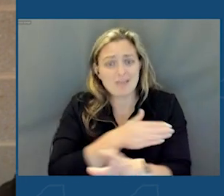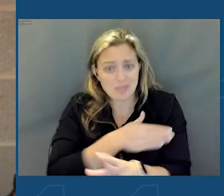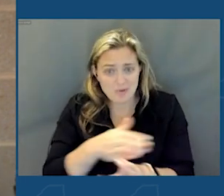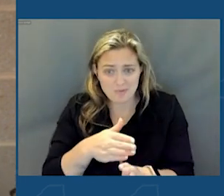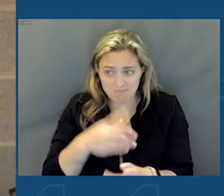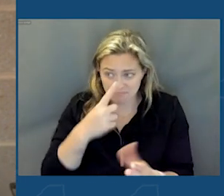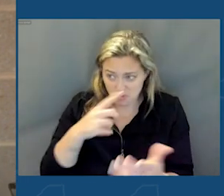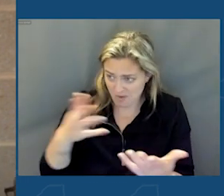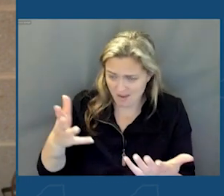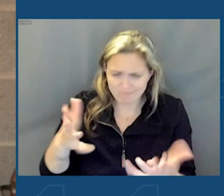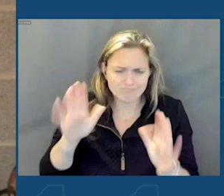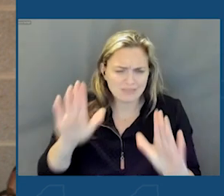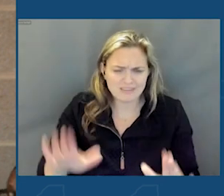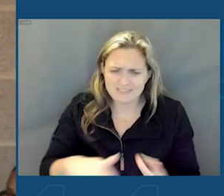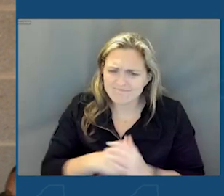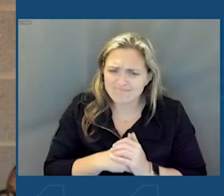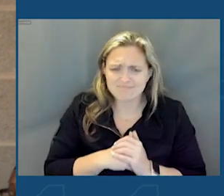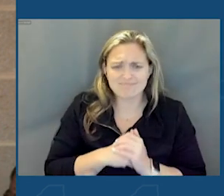terrific.